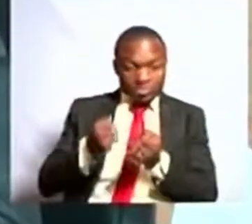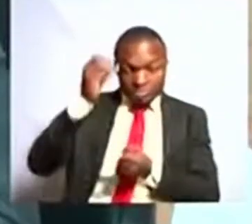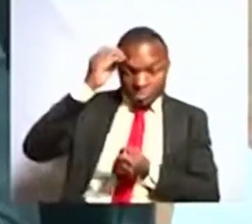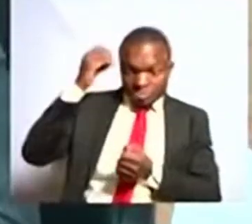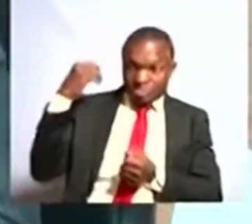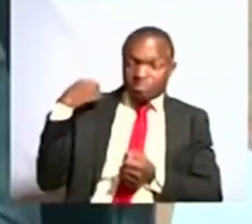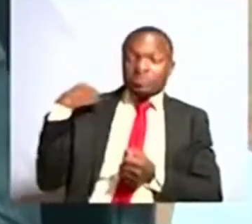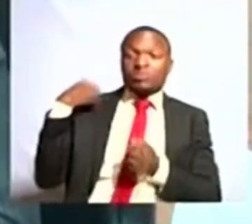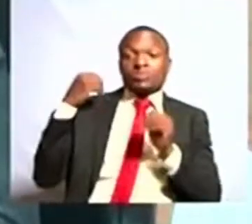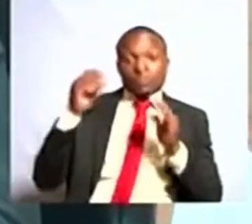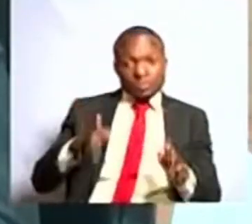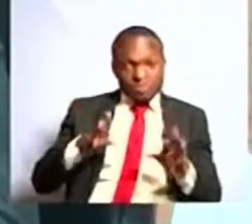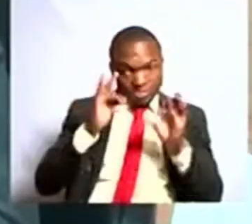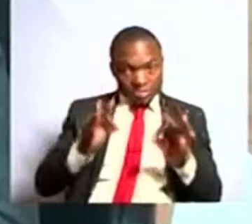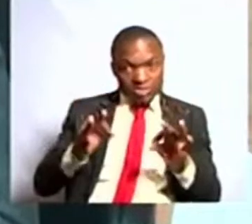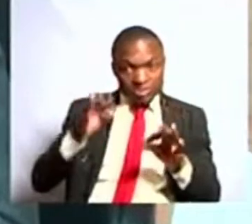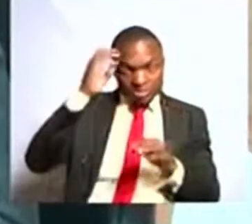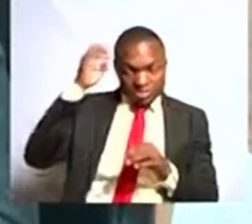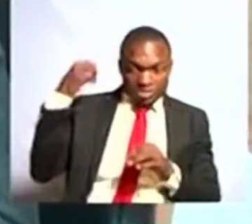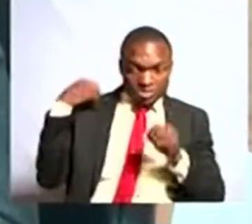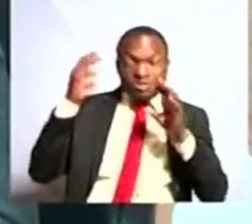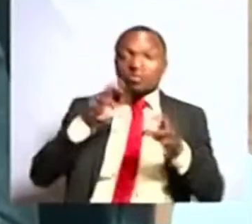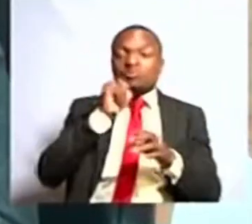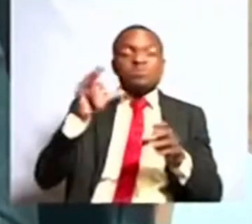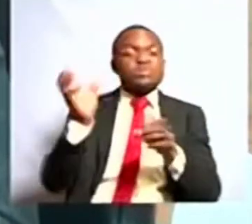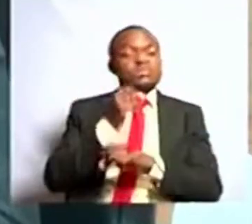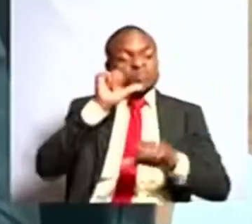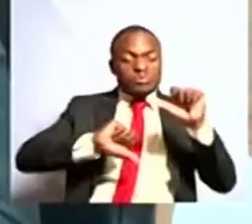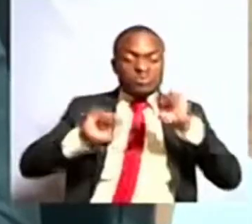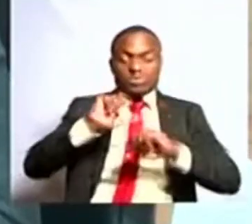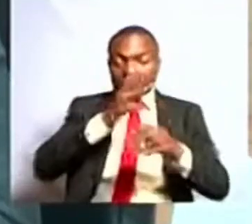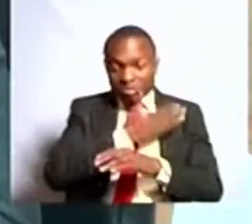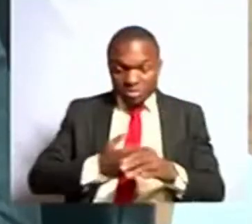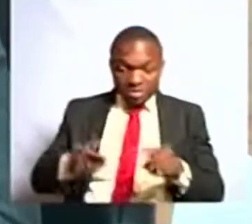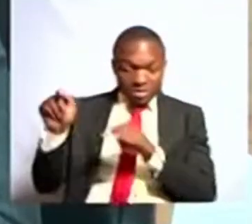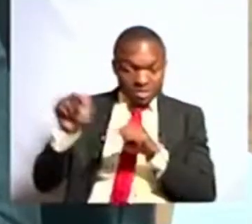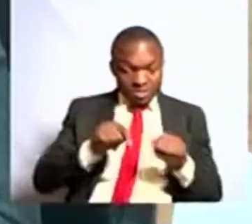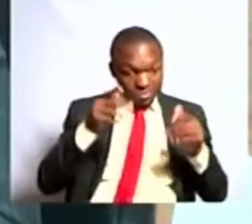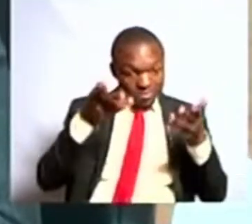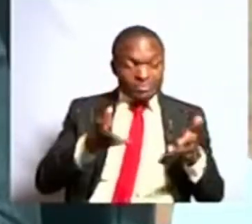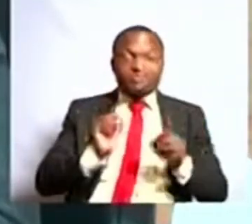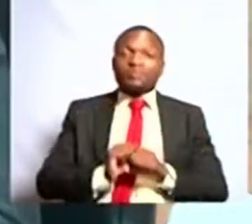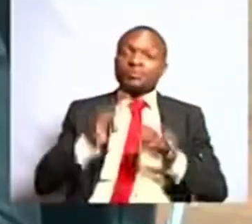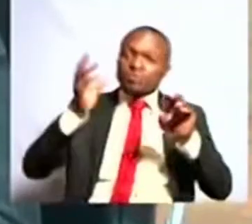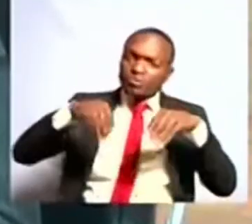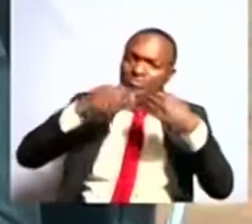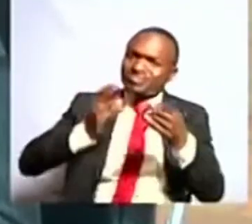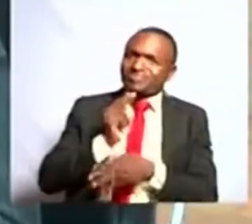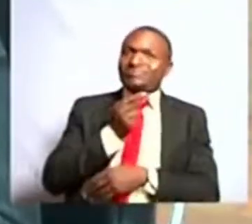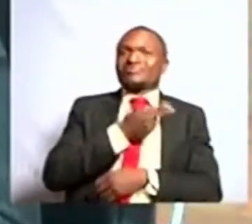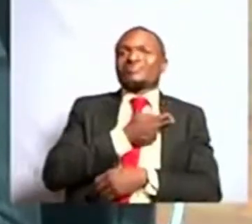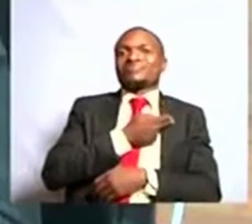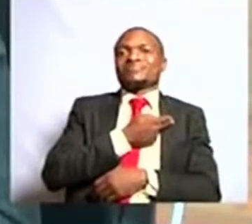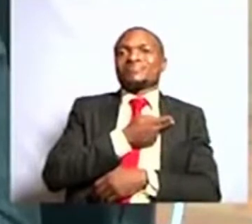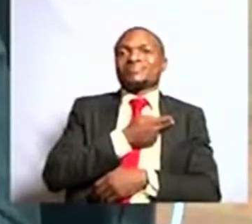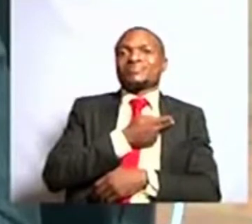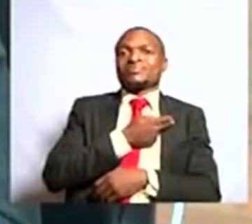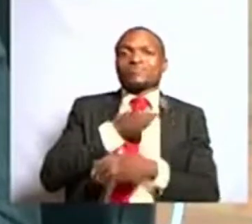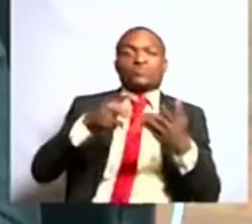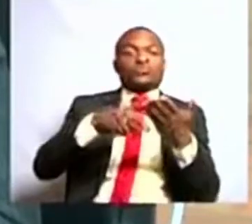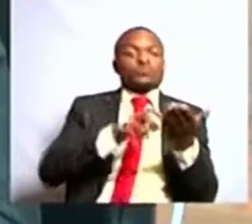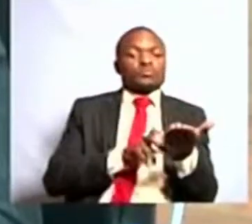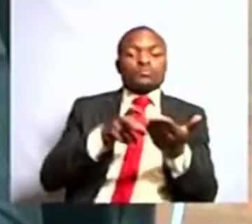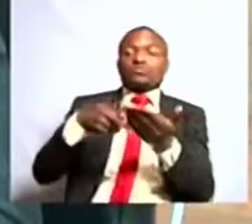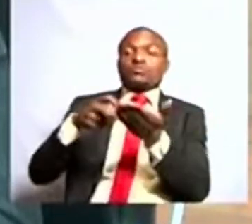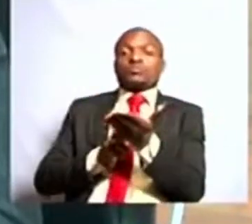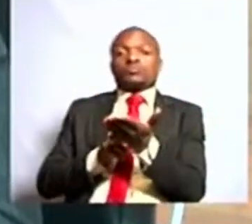support staff are not taking audit seriously and coming before this house to give us vouchers that